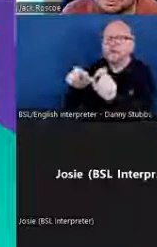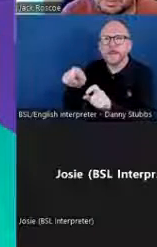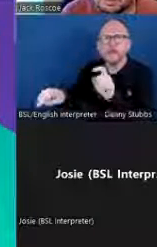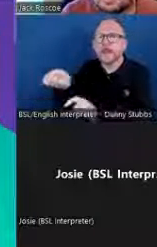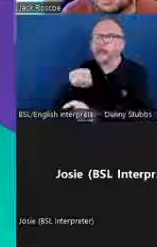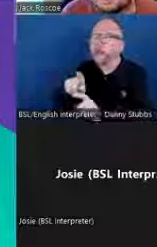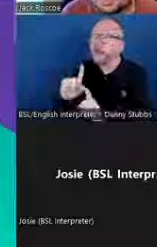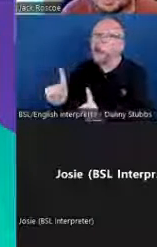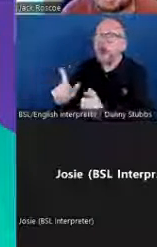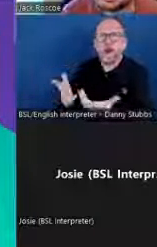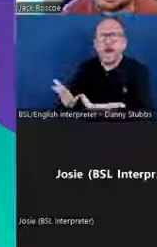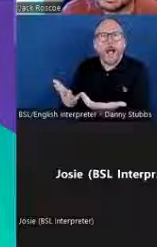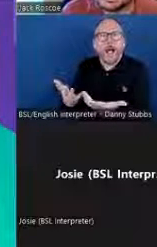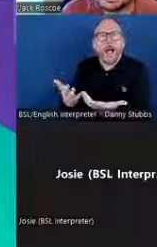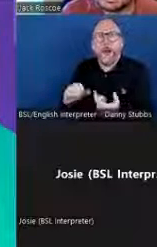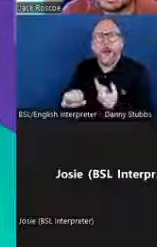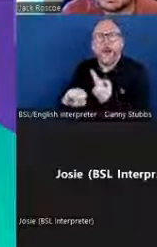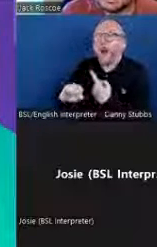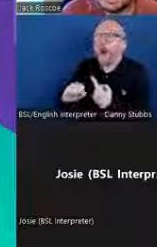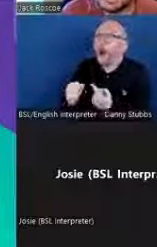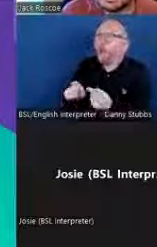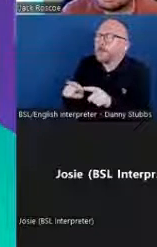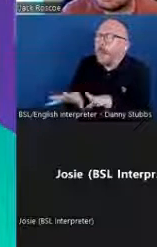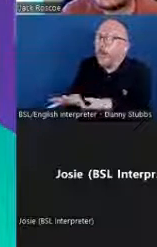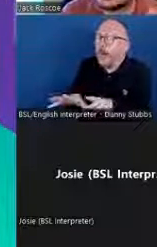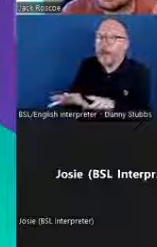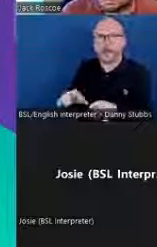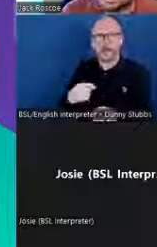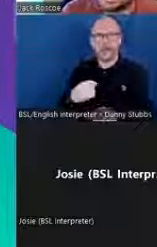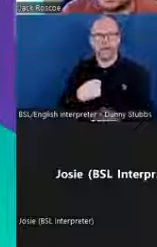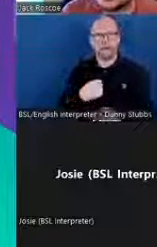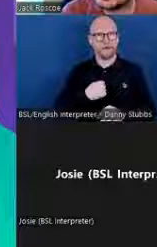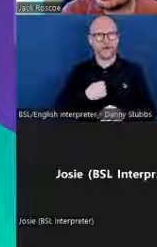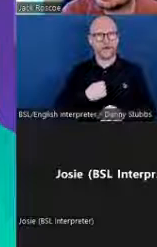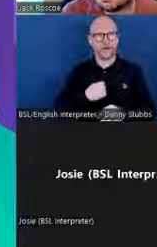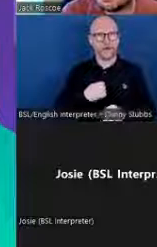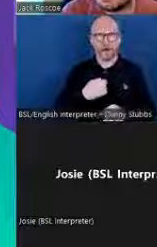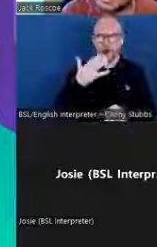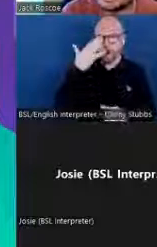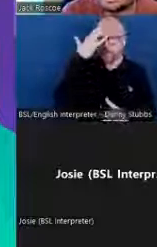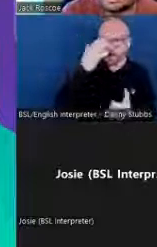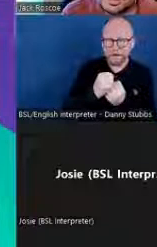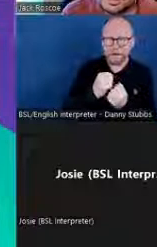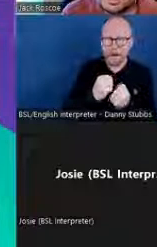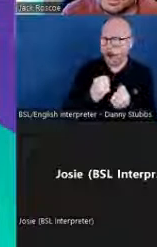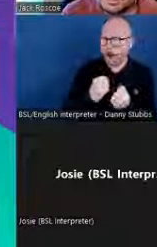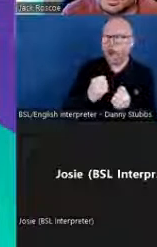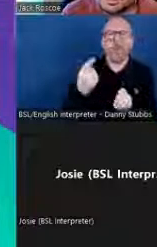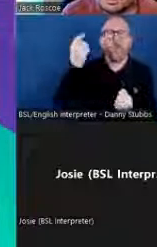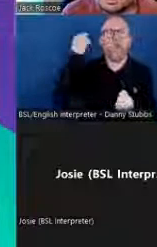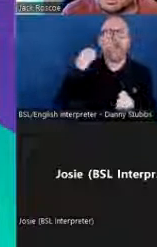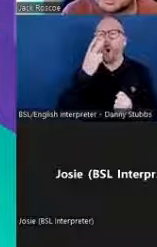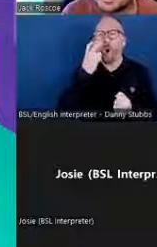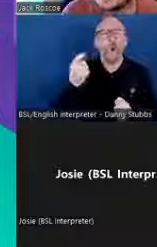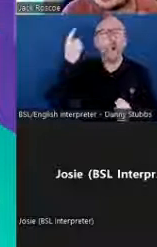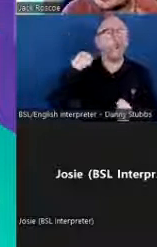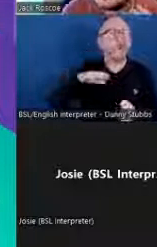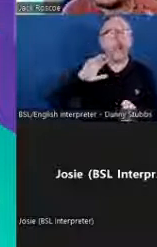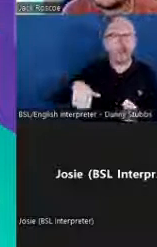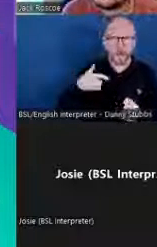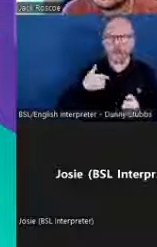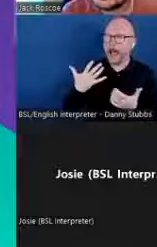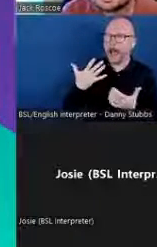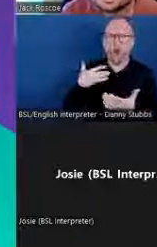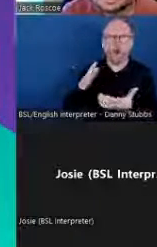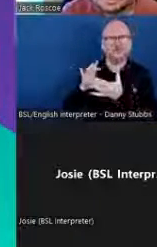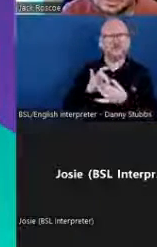people like me who suddenly felt that the war was more fresh and the history felt more real, to people who connected it to